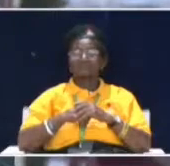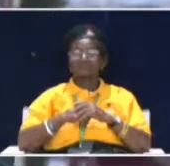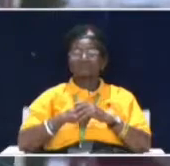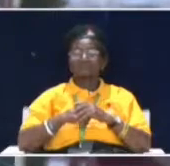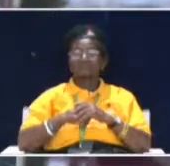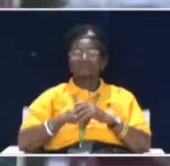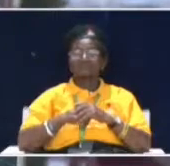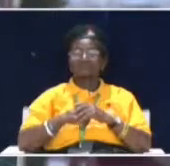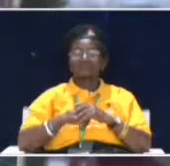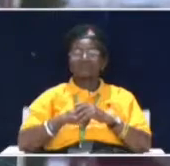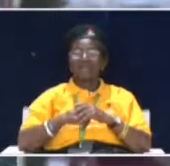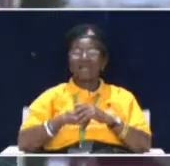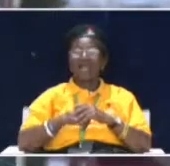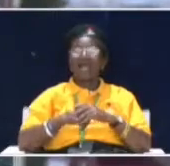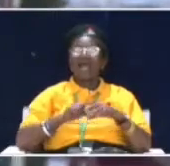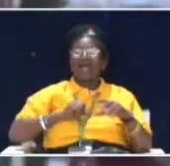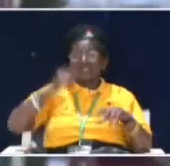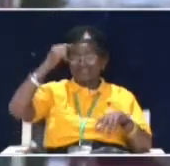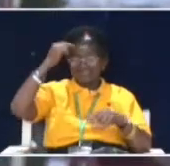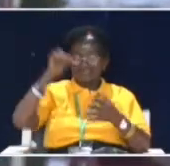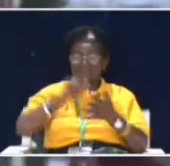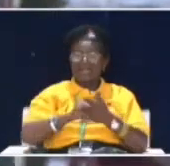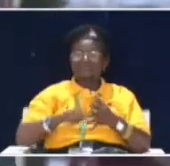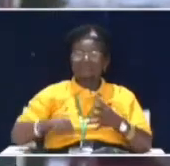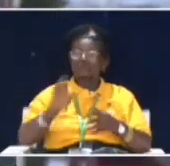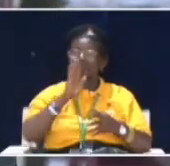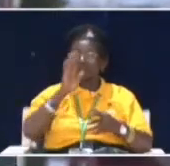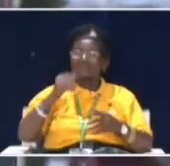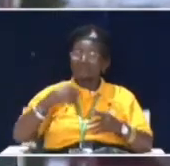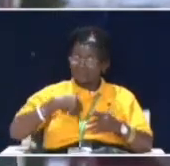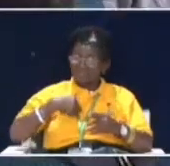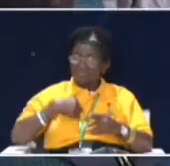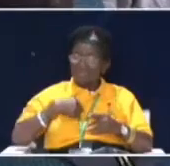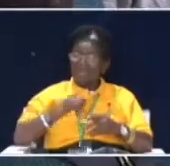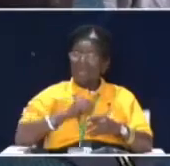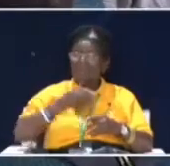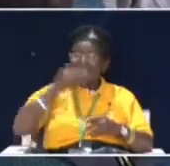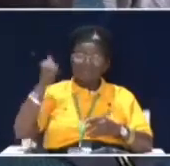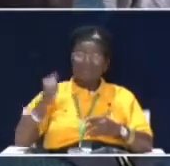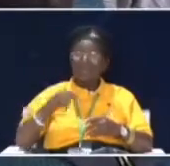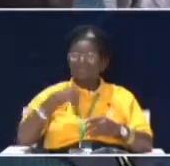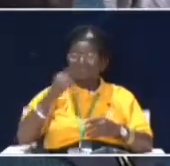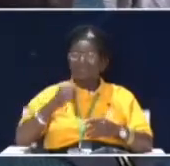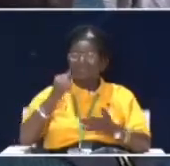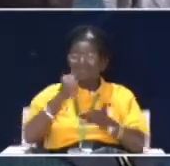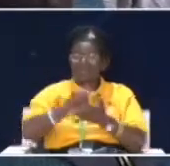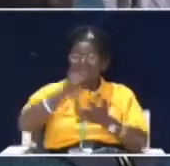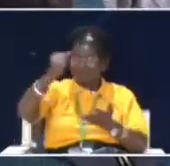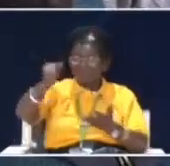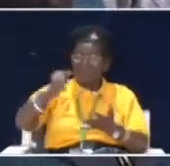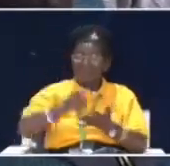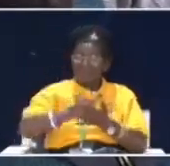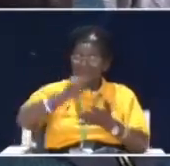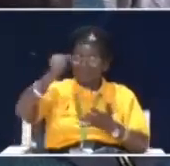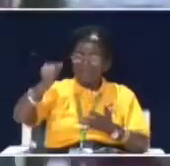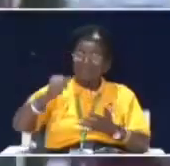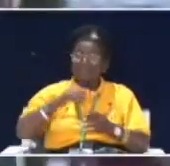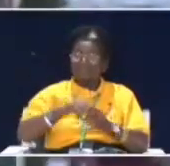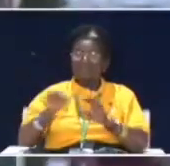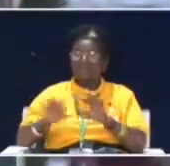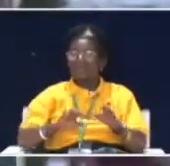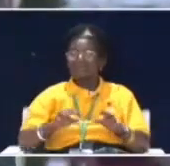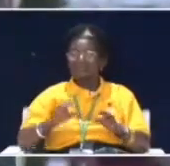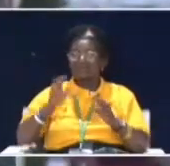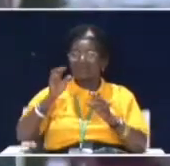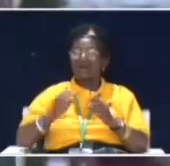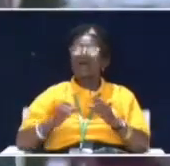I think that should be me too, so I better say amen to that. Emi ni Olorun ba wi nibe yen nitori na mo si ami nla. In Acts of the